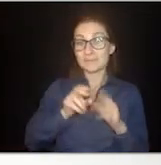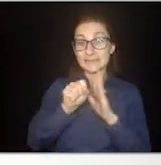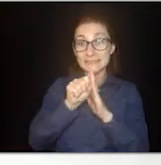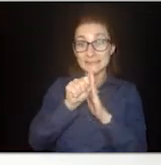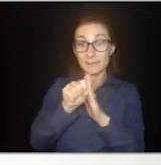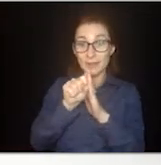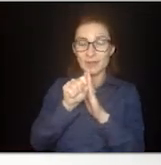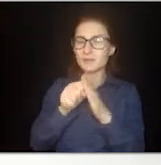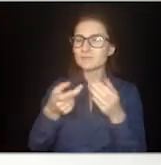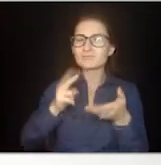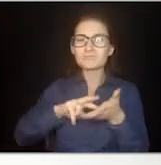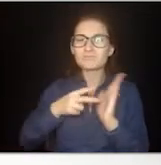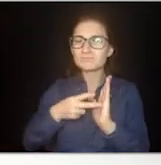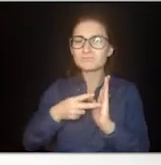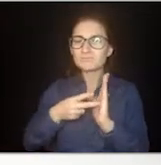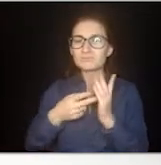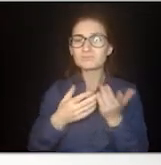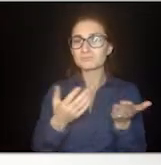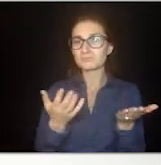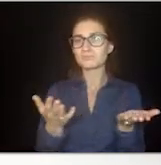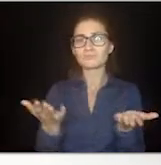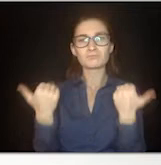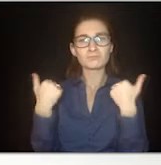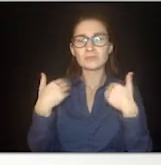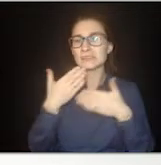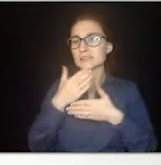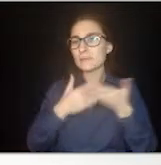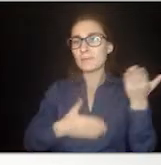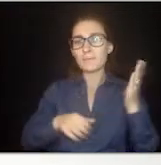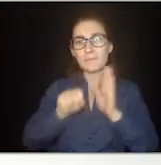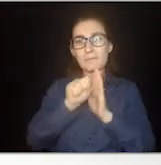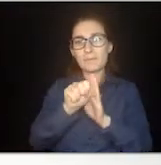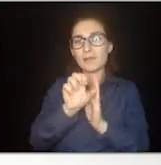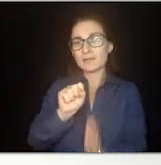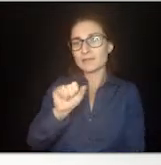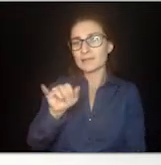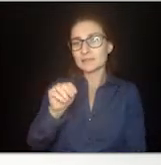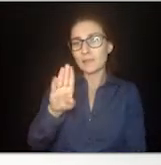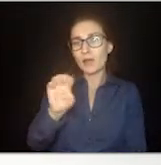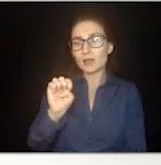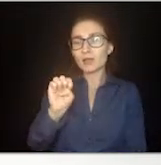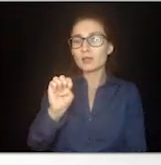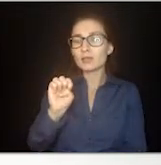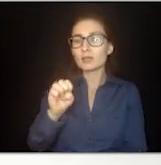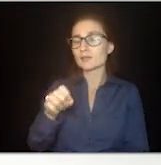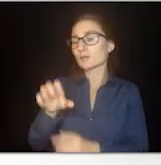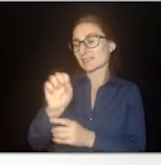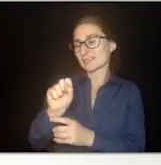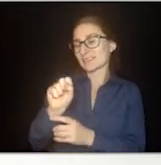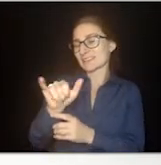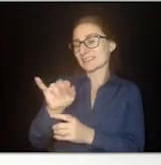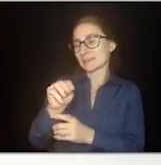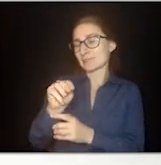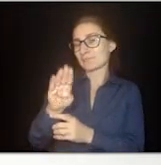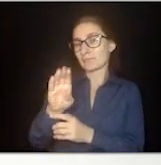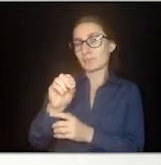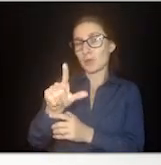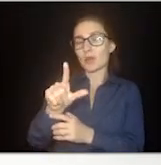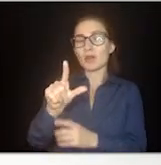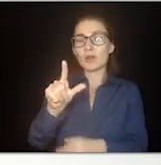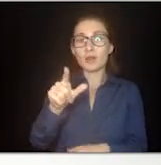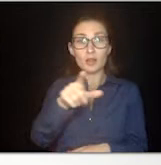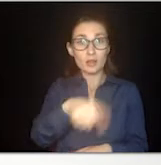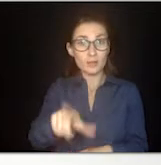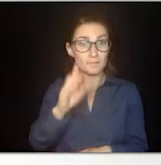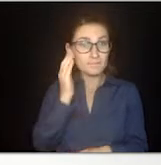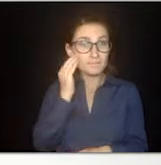symbols, what does that mean? What would be a symbol that almost everybody in this room would